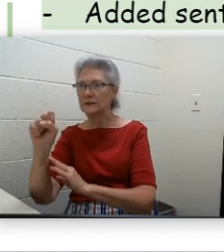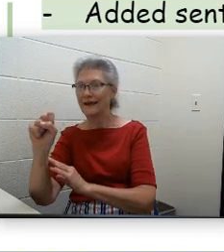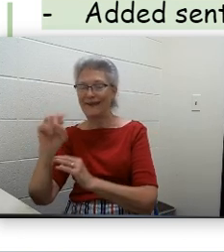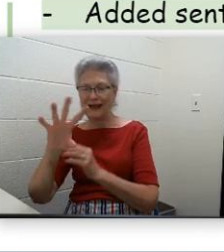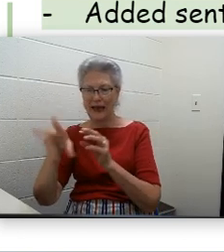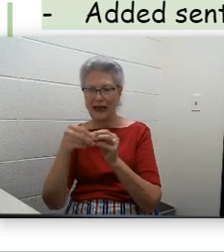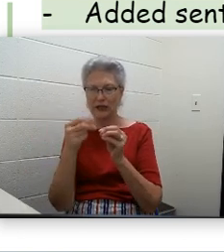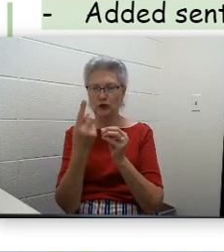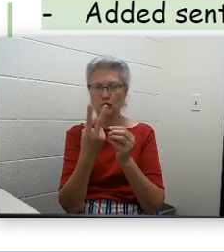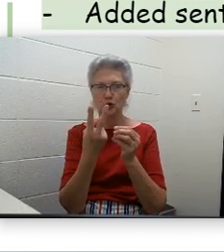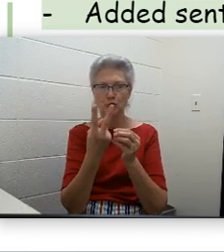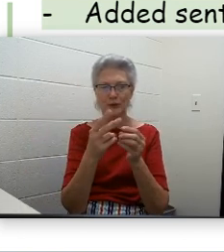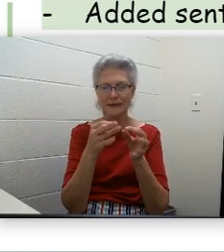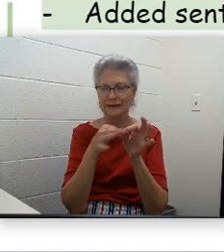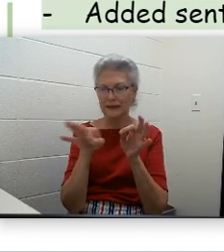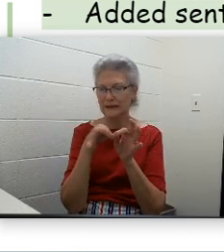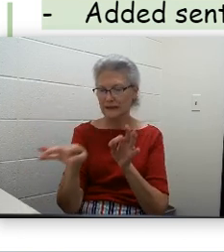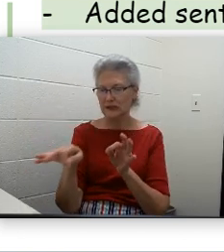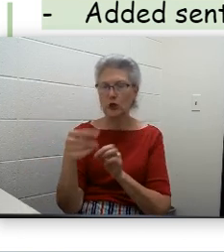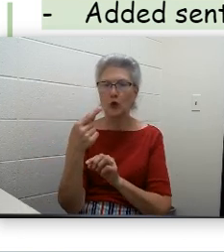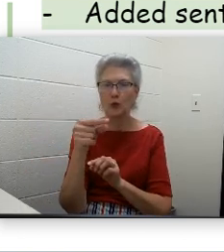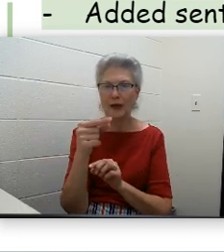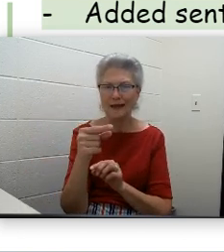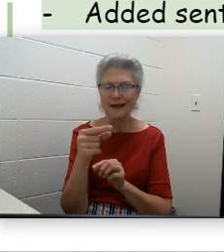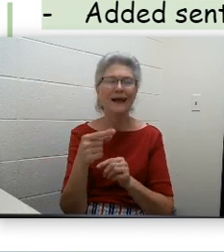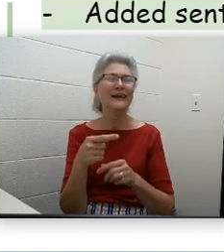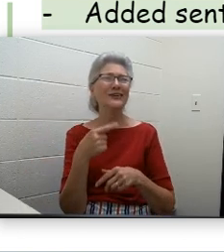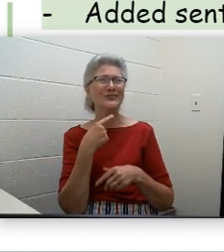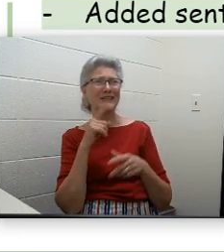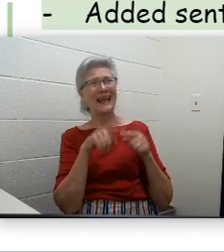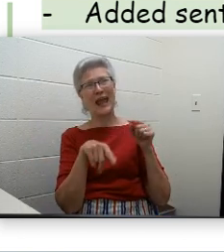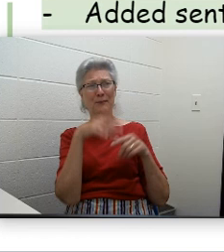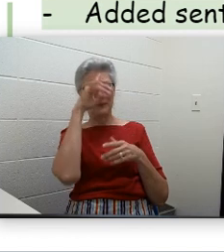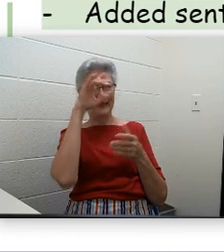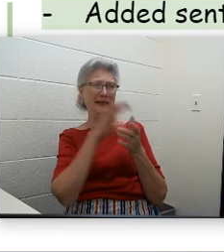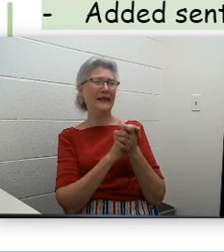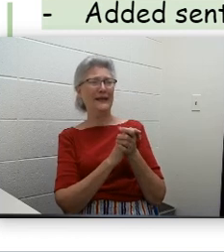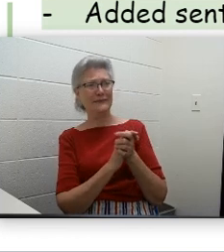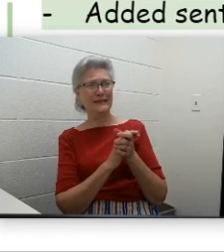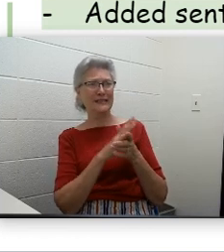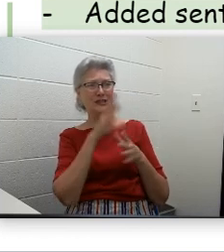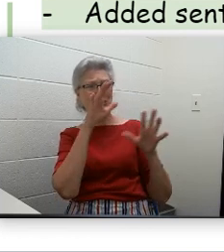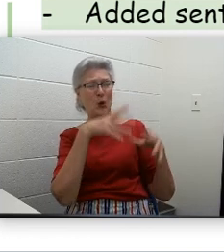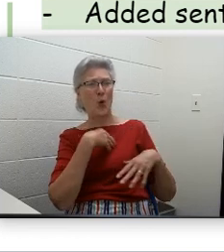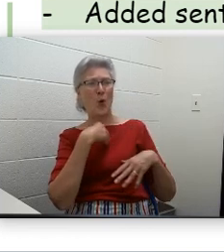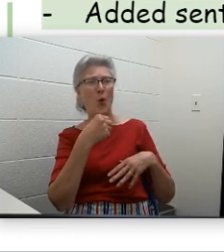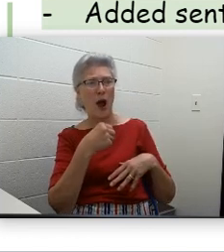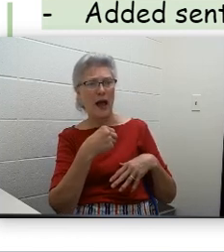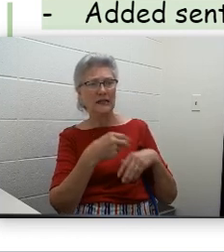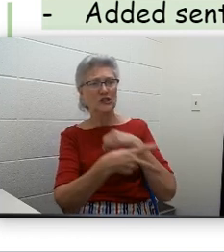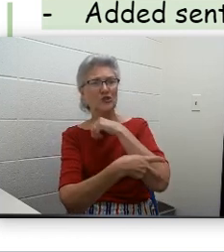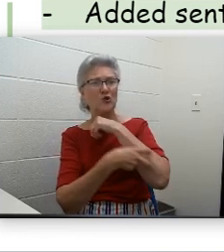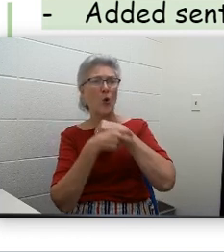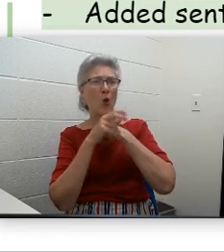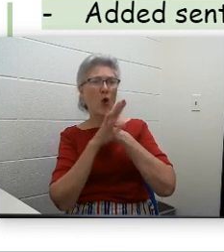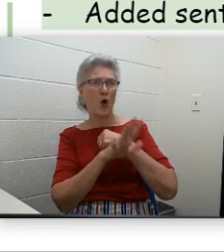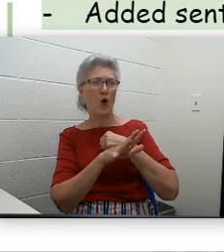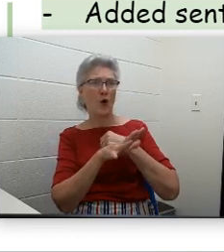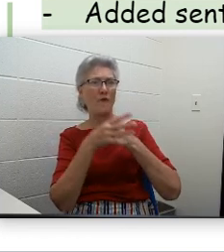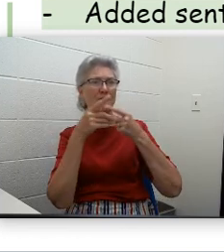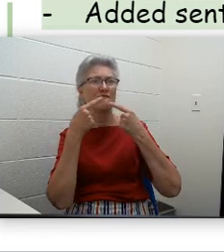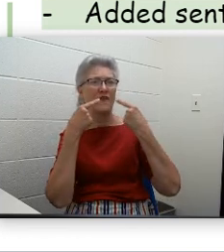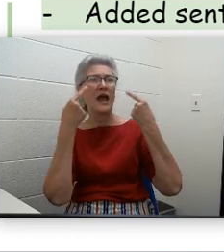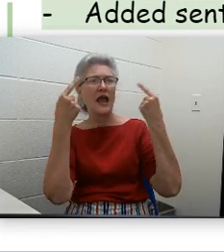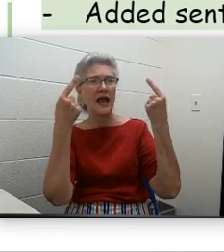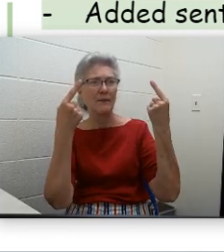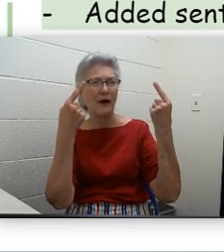green where I wrote, she could not believe that Snow White had taken away the title she constantly had, or she did not want to harm